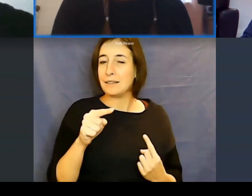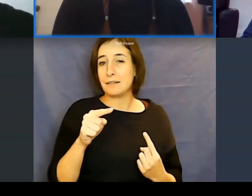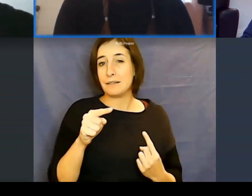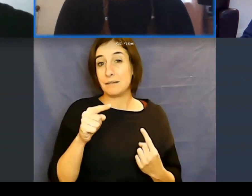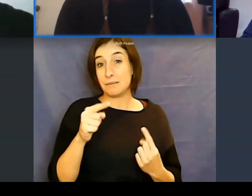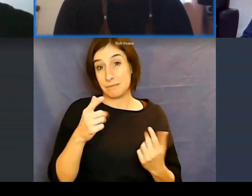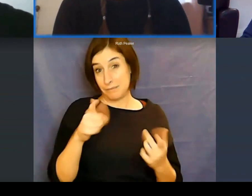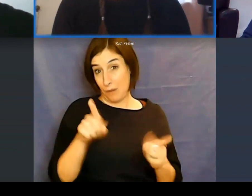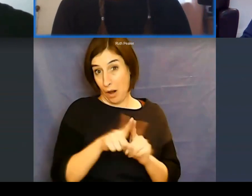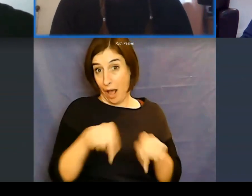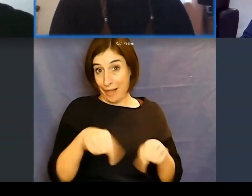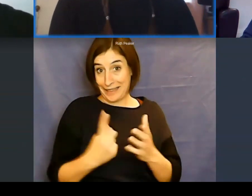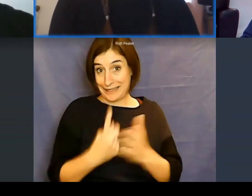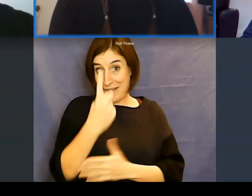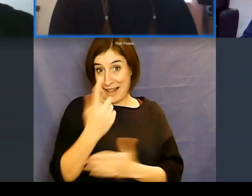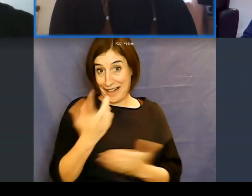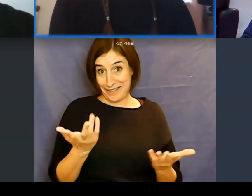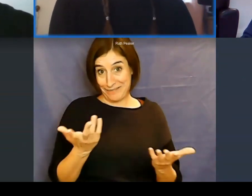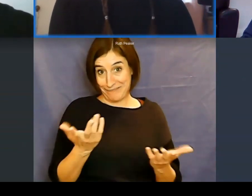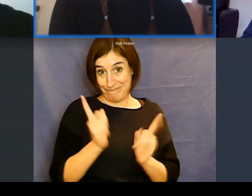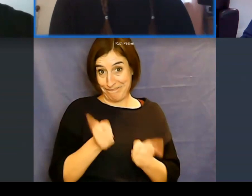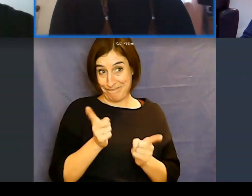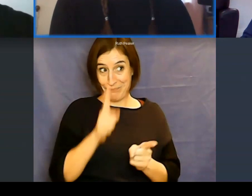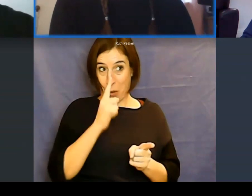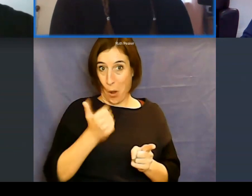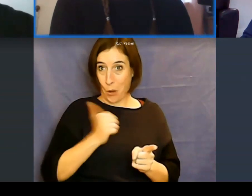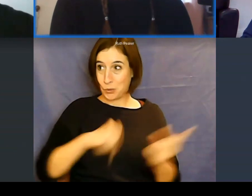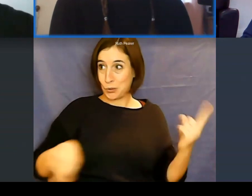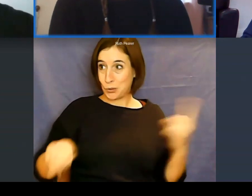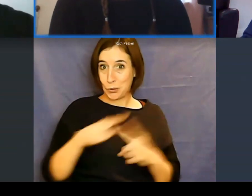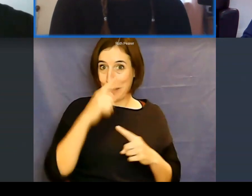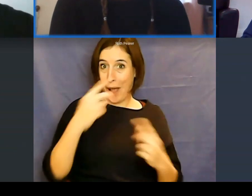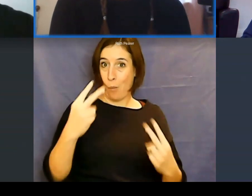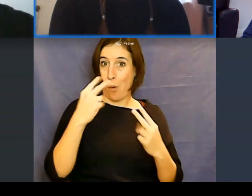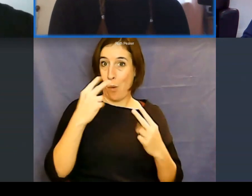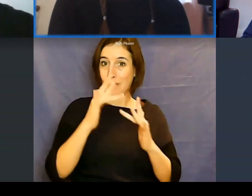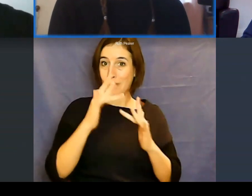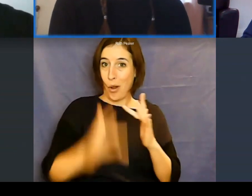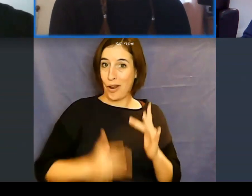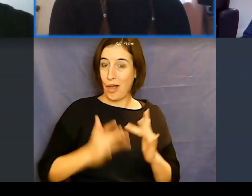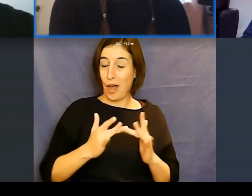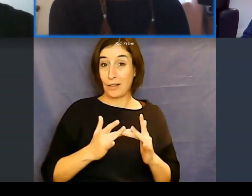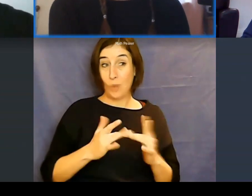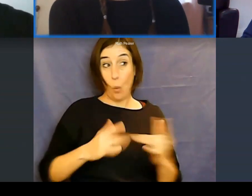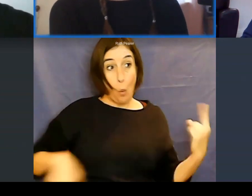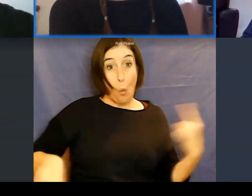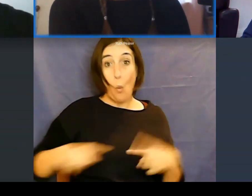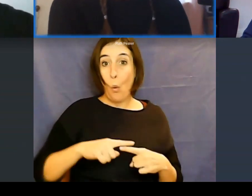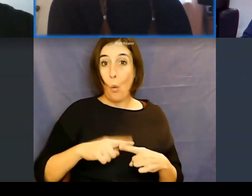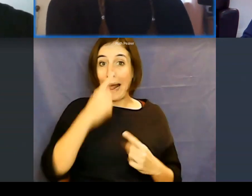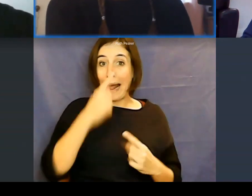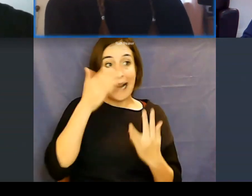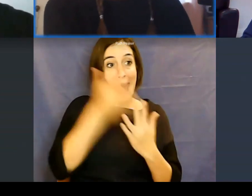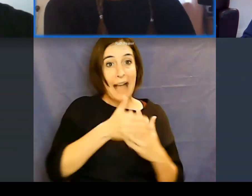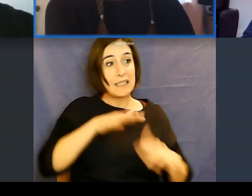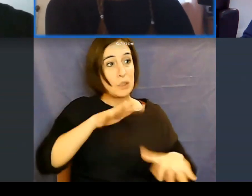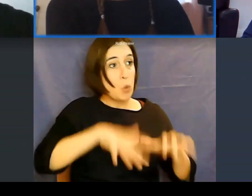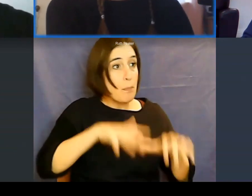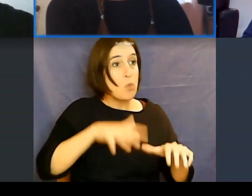able to attend digitally, because it's just not always the case that people have access to the internet or access to software,